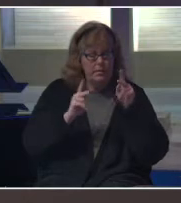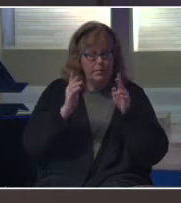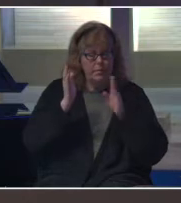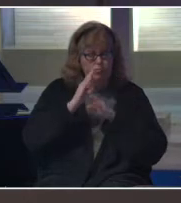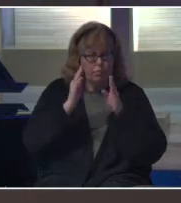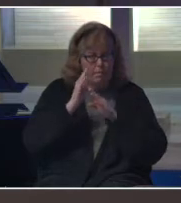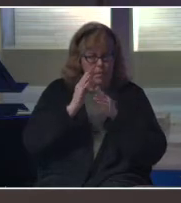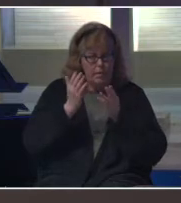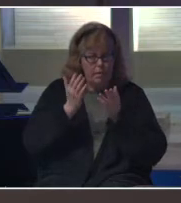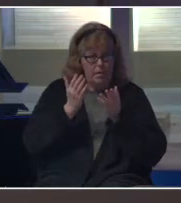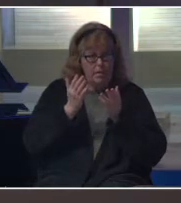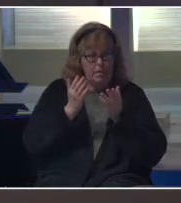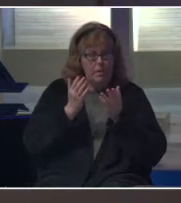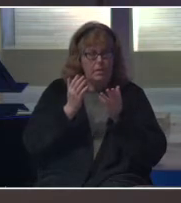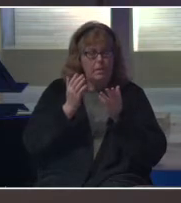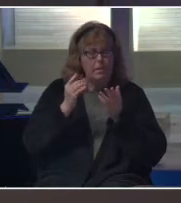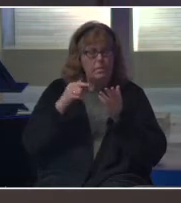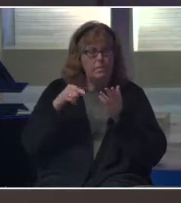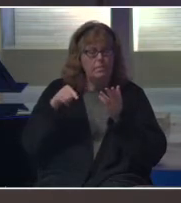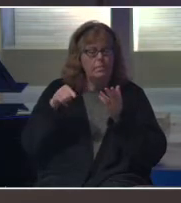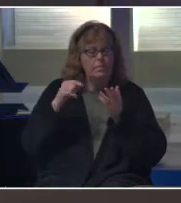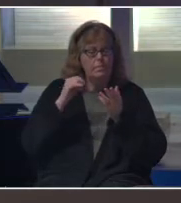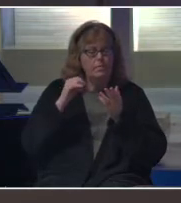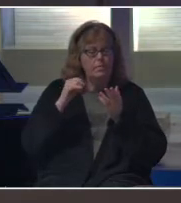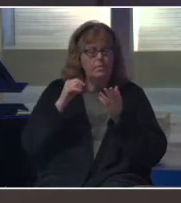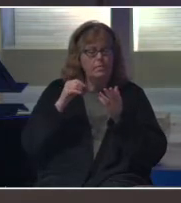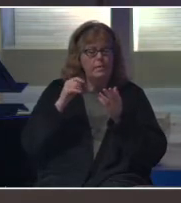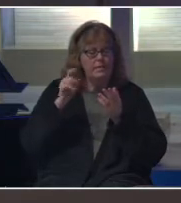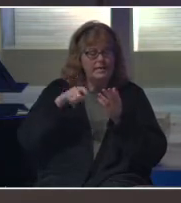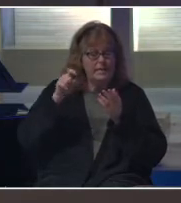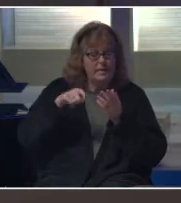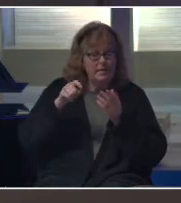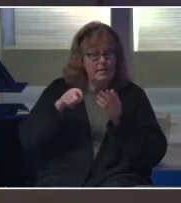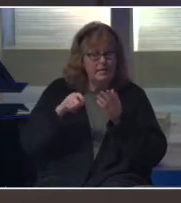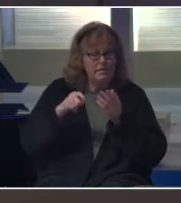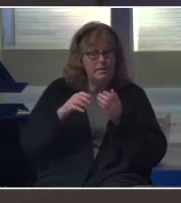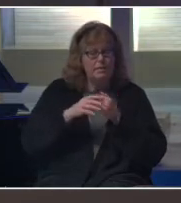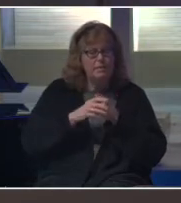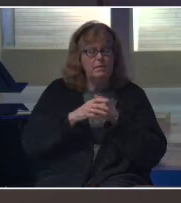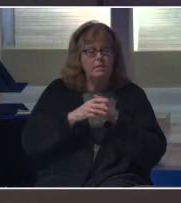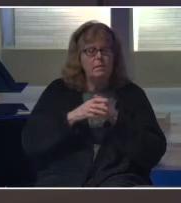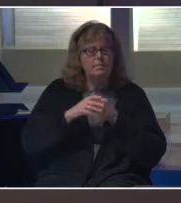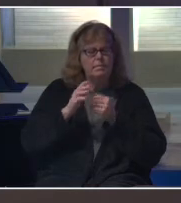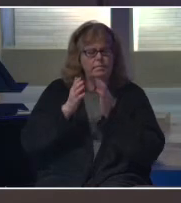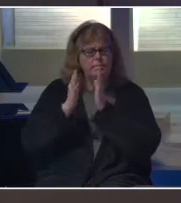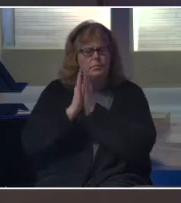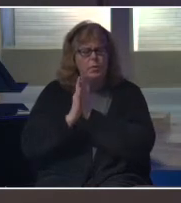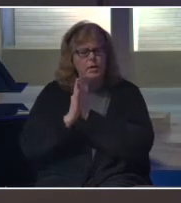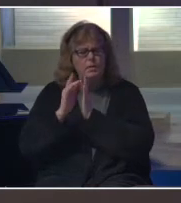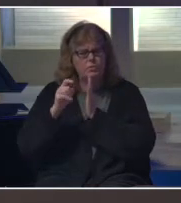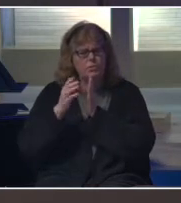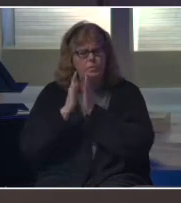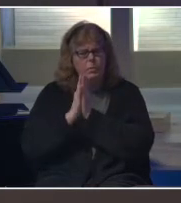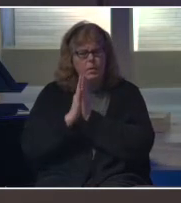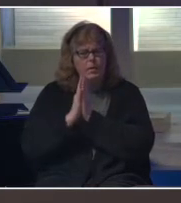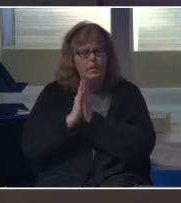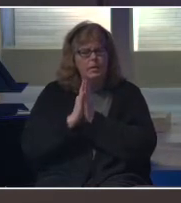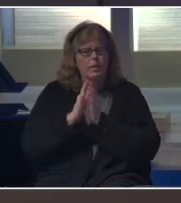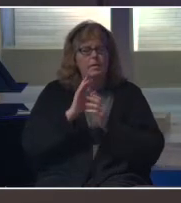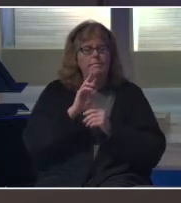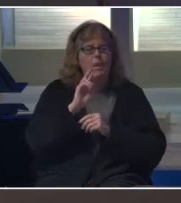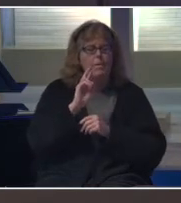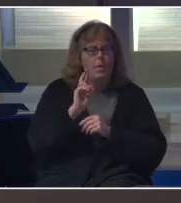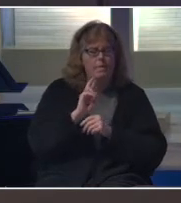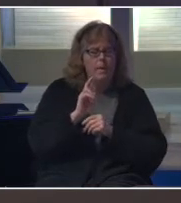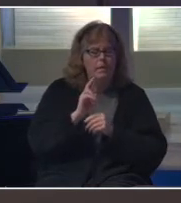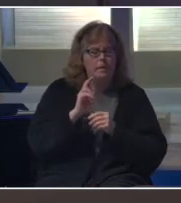trouble, when they are in need, we should pray. From Rebecca, we